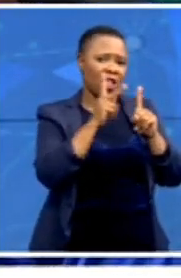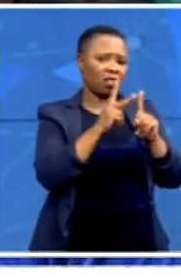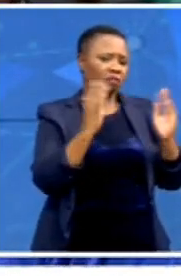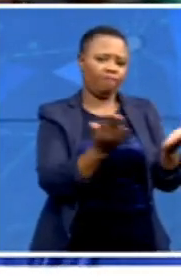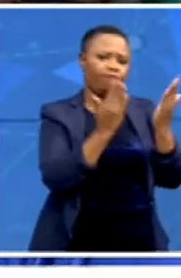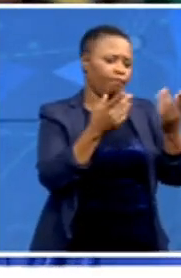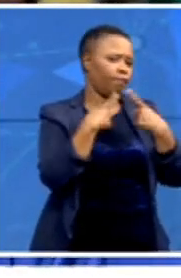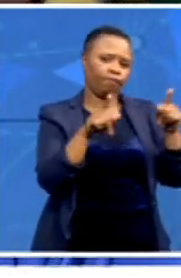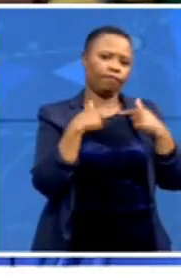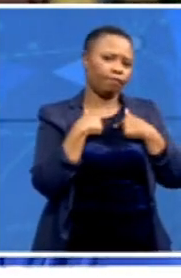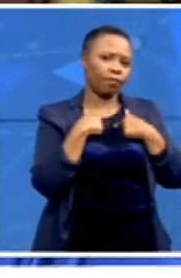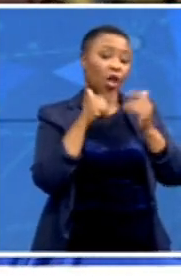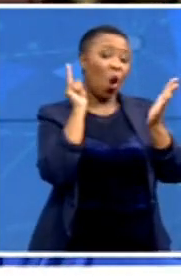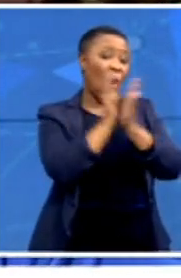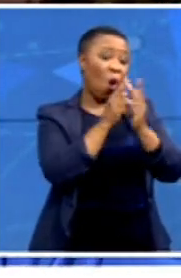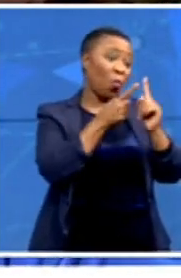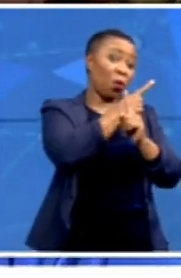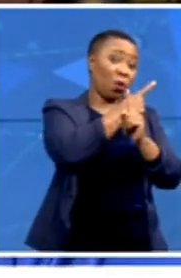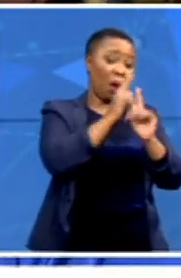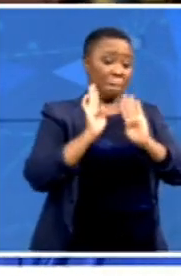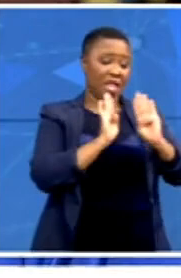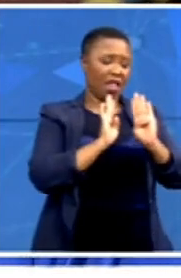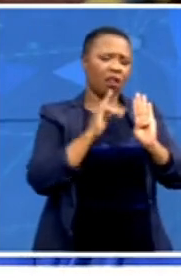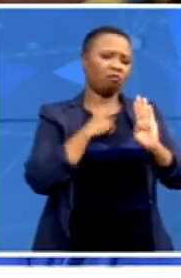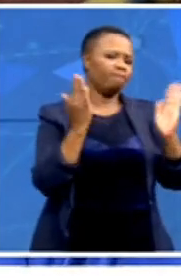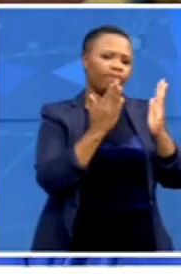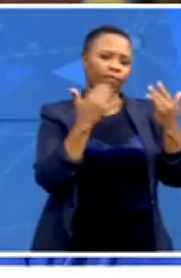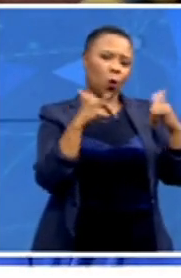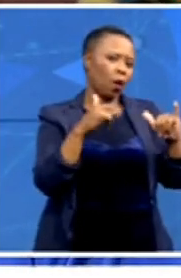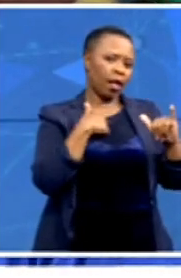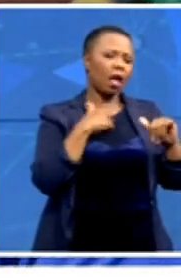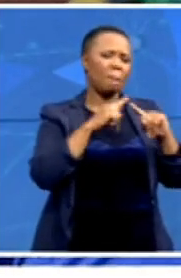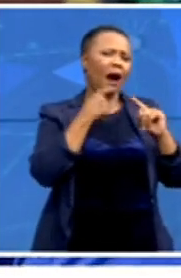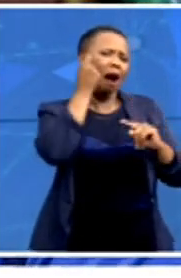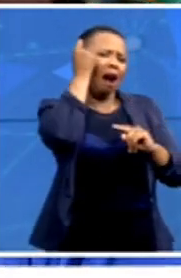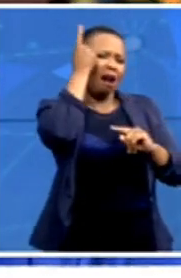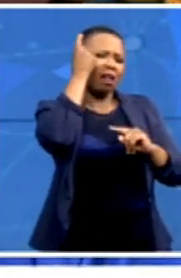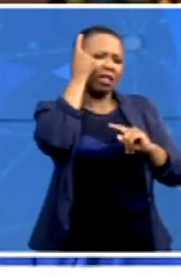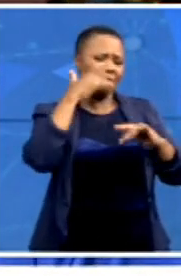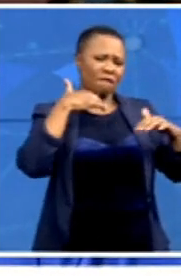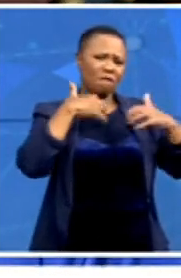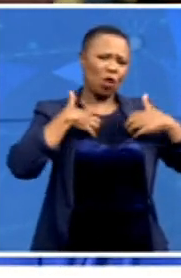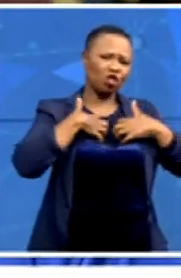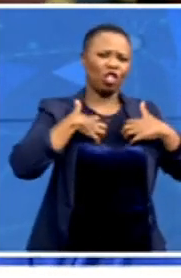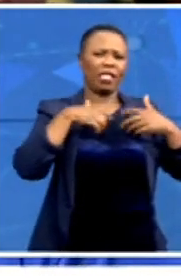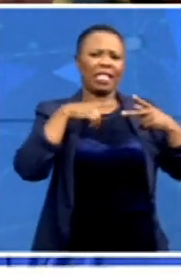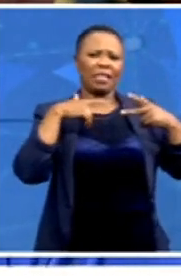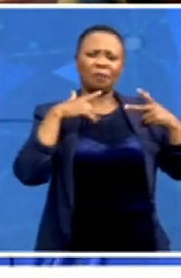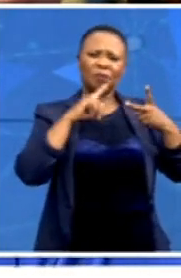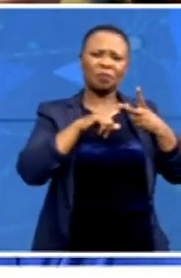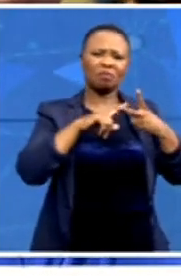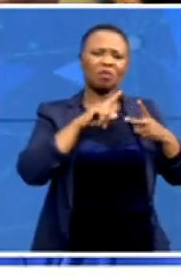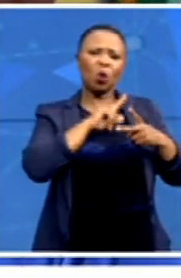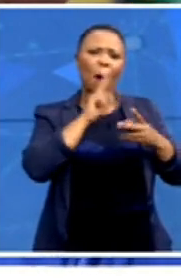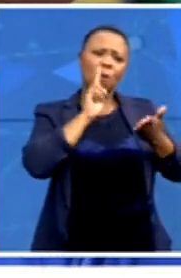all. But I do understand the frustration that those veterans and others are feeling. They've been made promises year after year, election